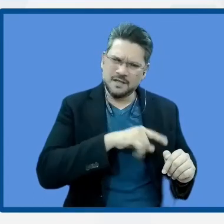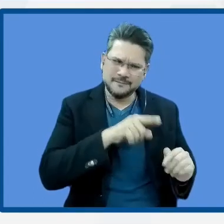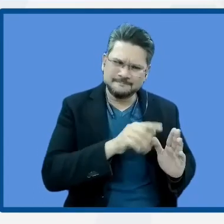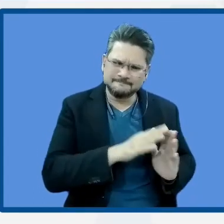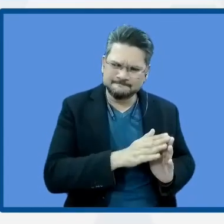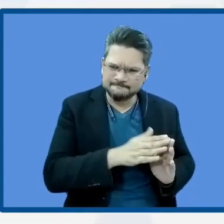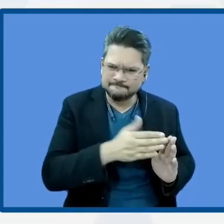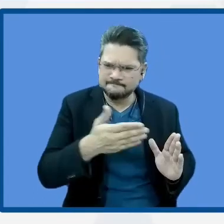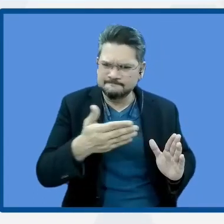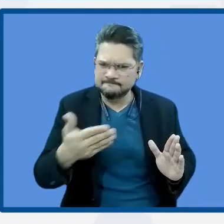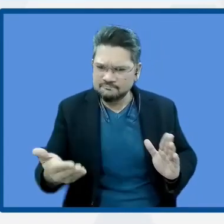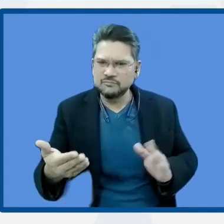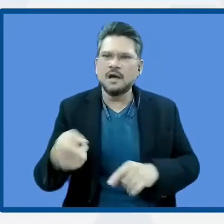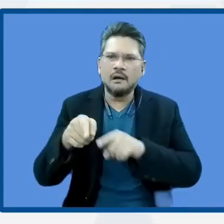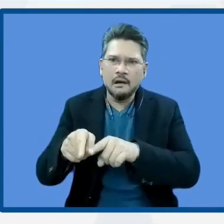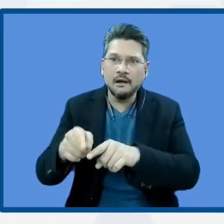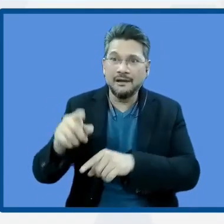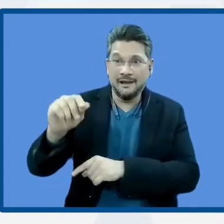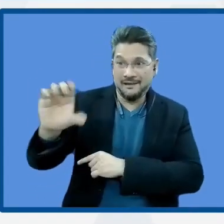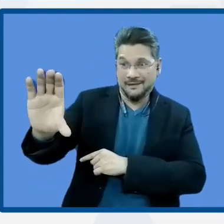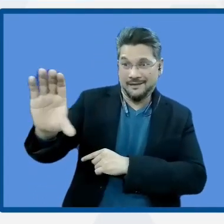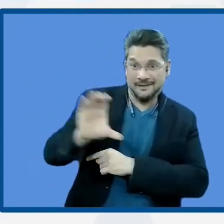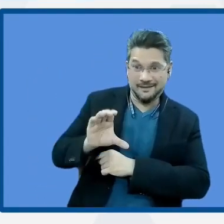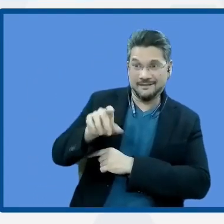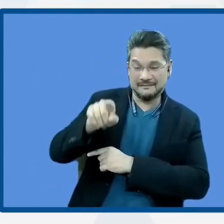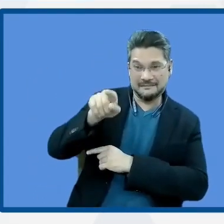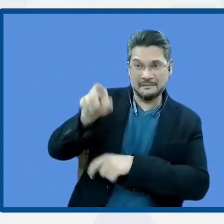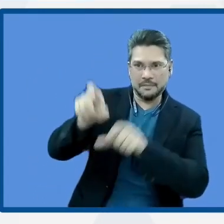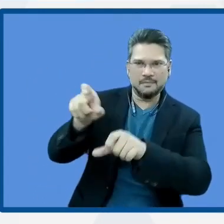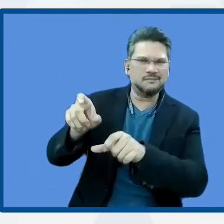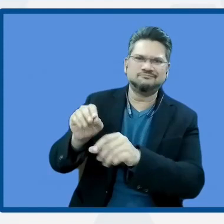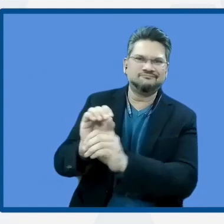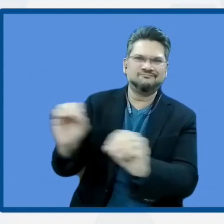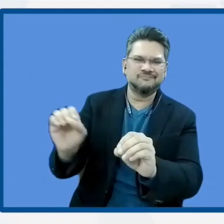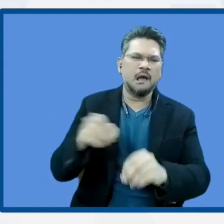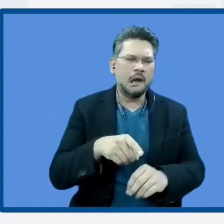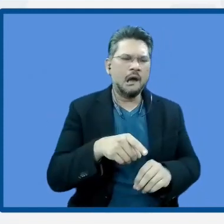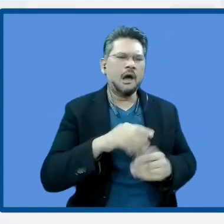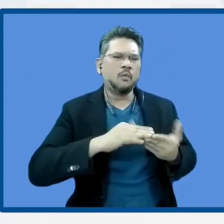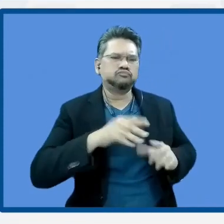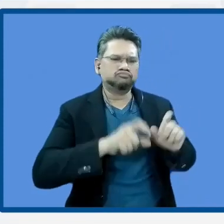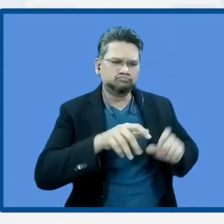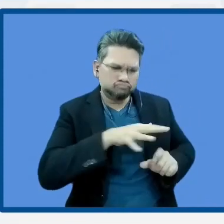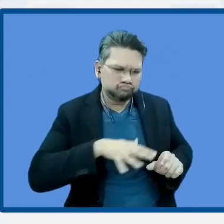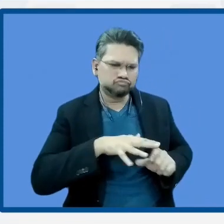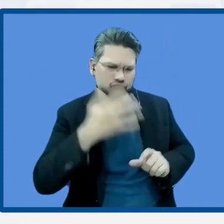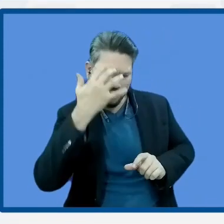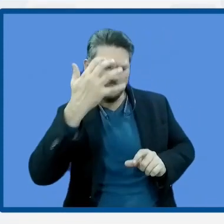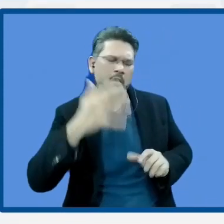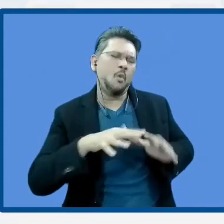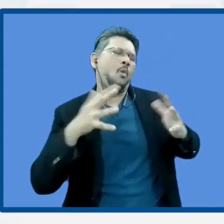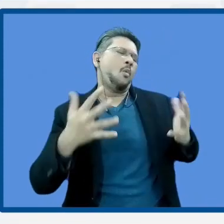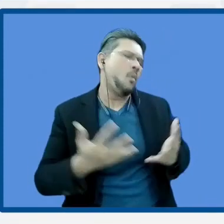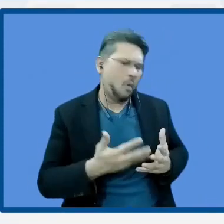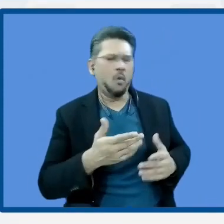the investor. It goes to the communities or the governments or the world in general. That is a